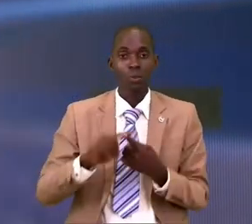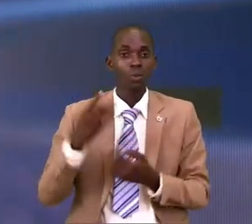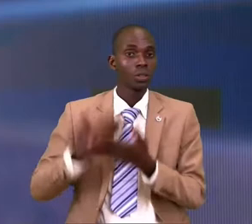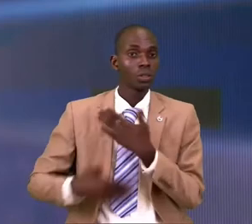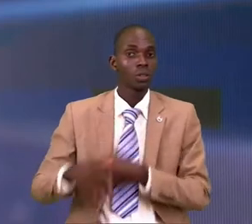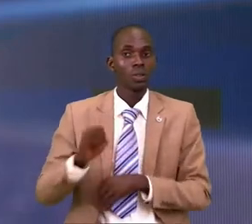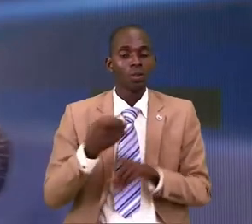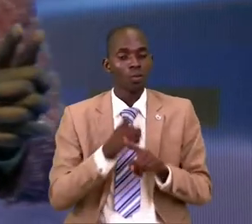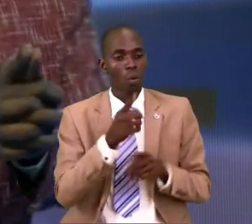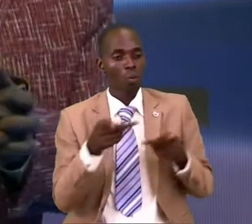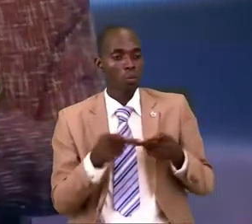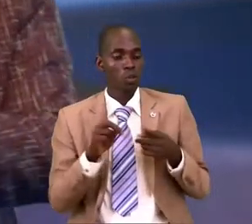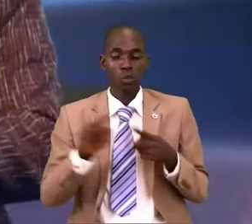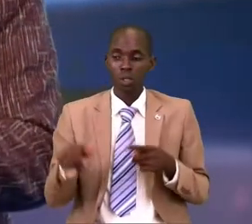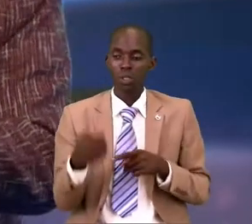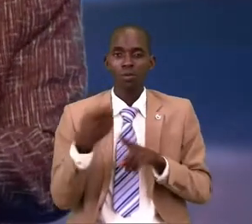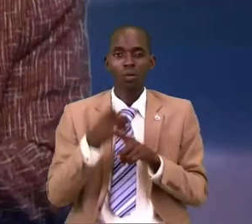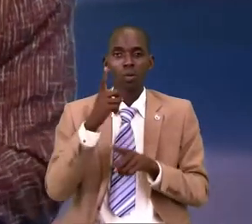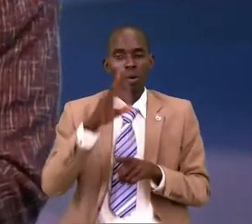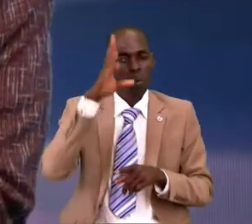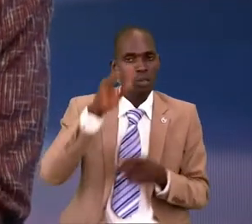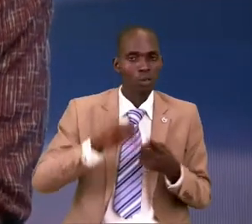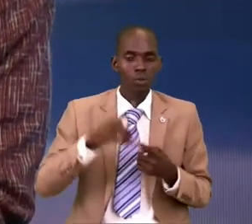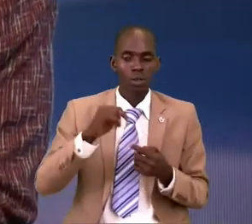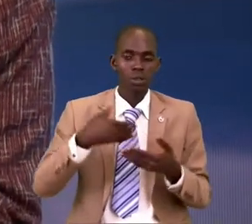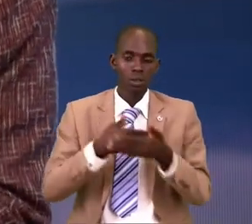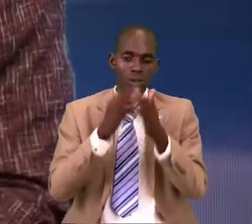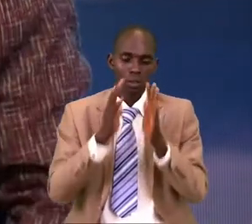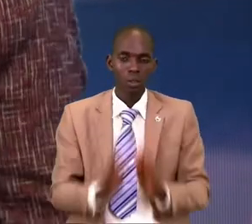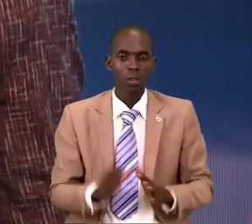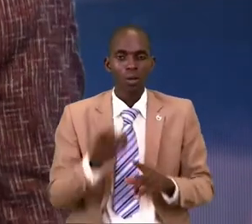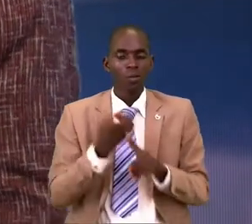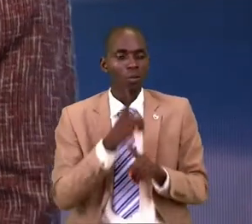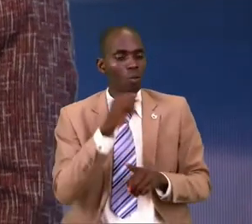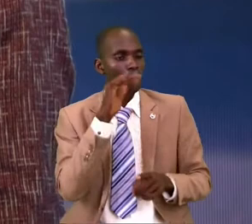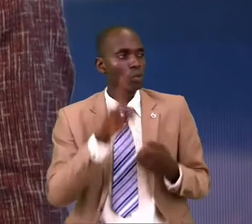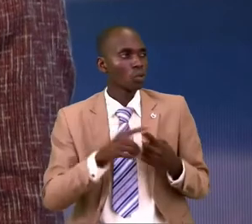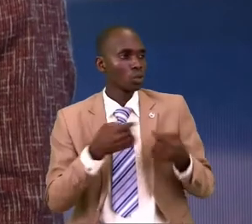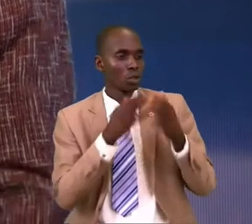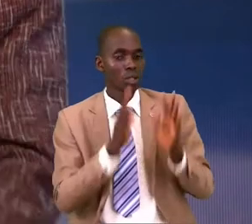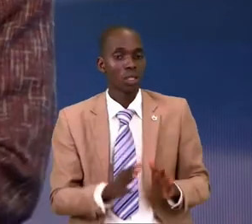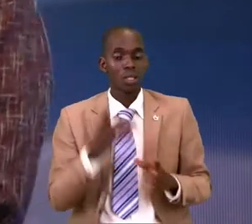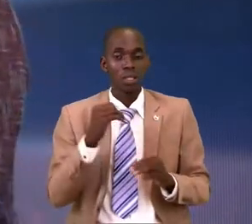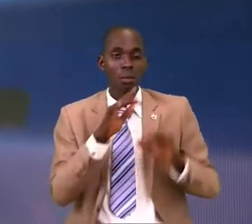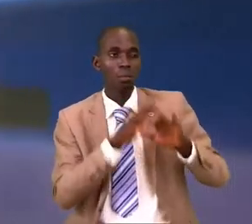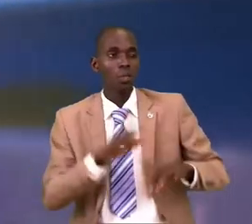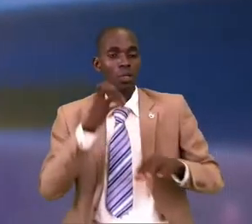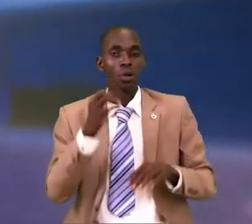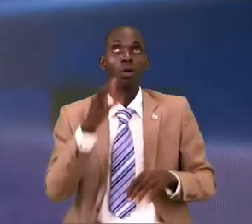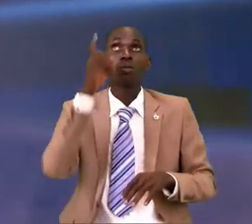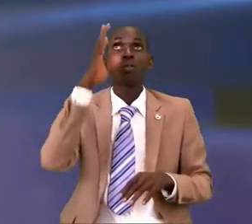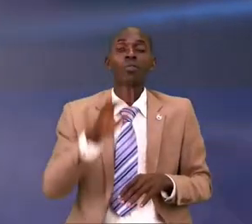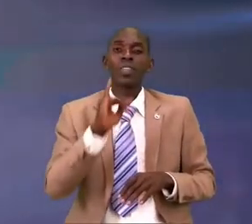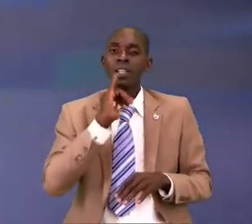of God is still there, that we may obtain mercy and find grace to help in the